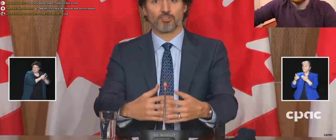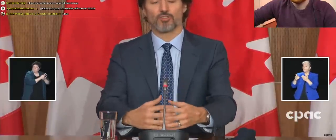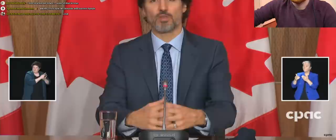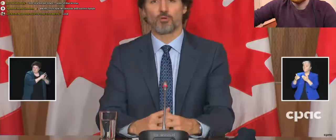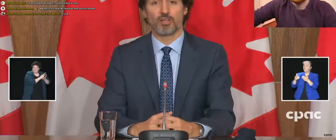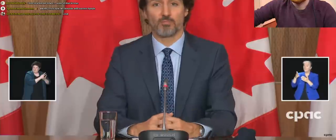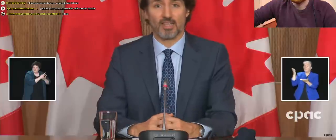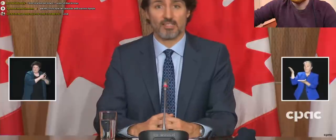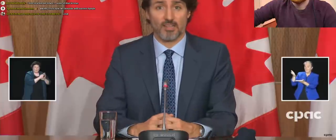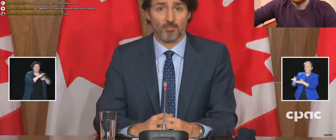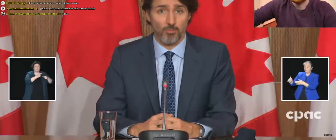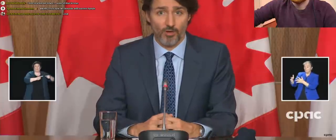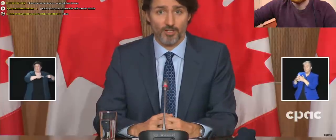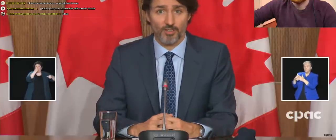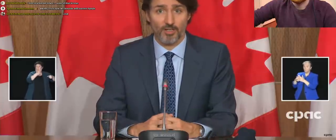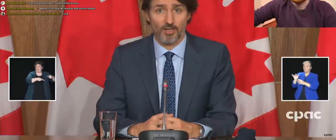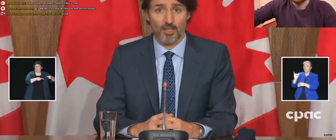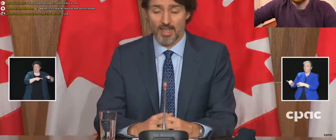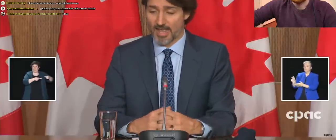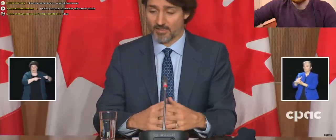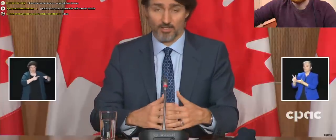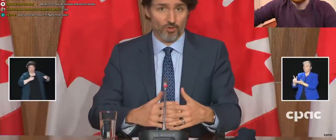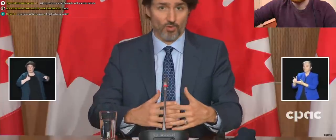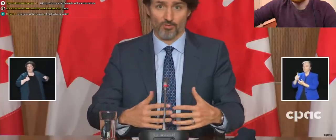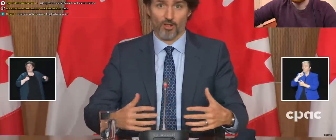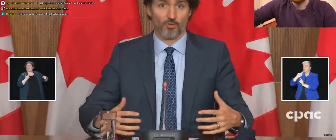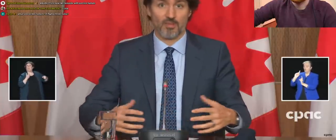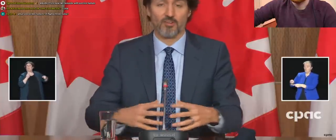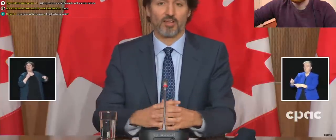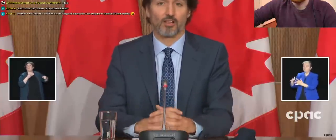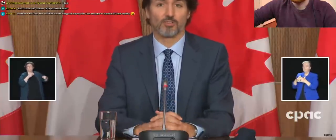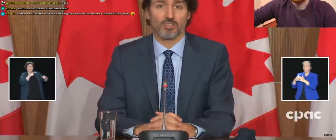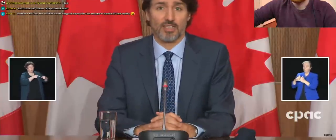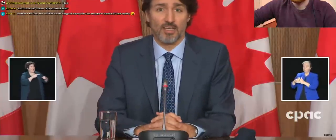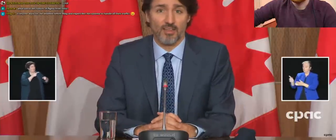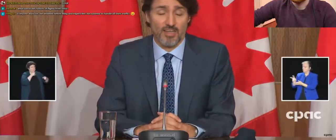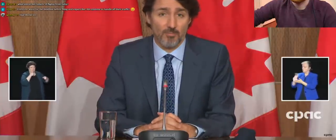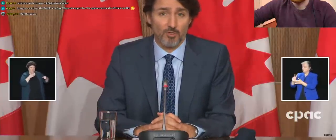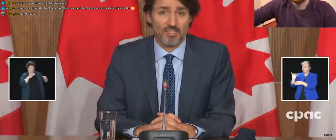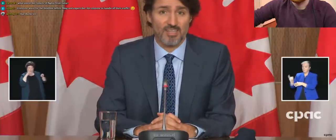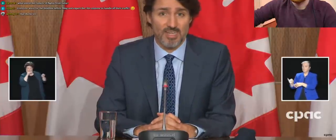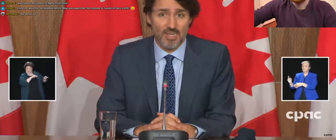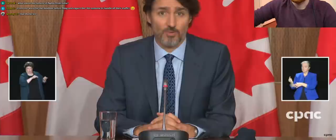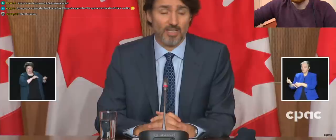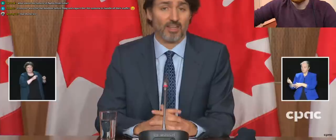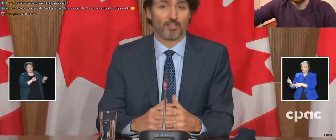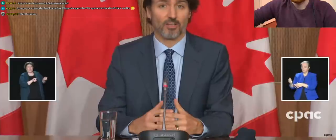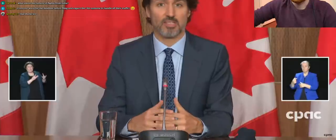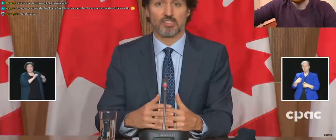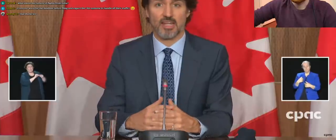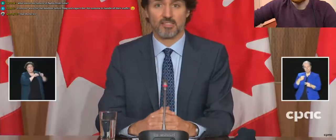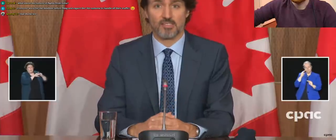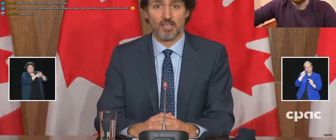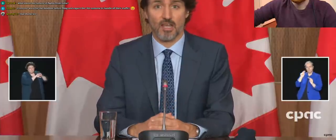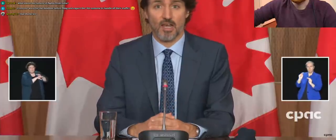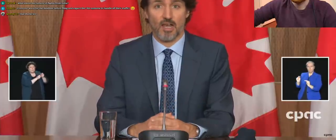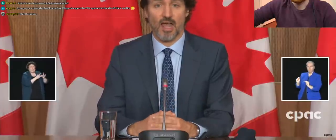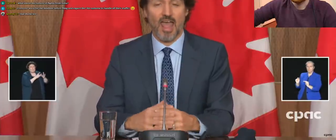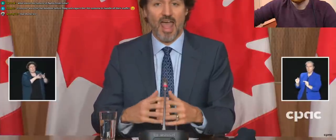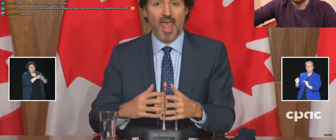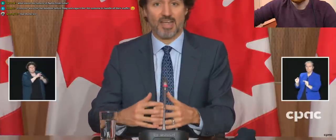the measures that we put in place at the border, and we're following very closely the numbers and the data we collect on these